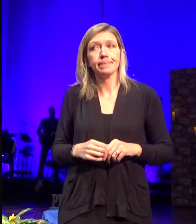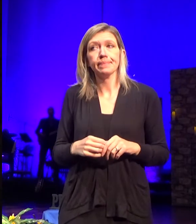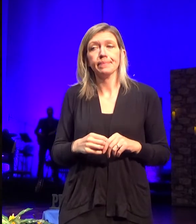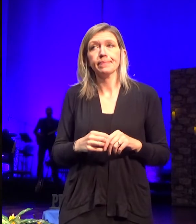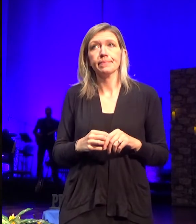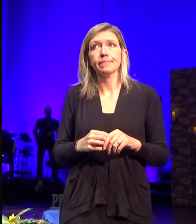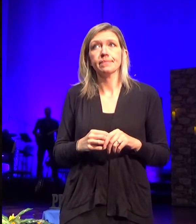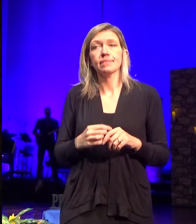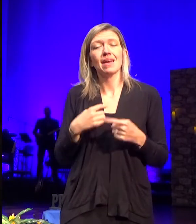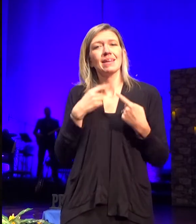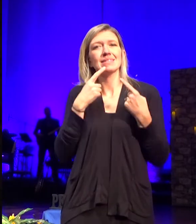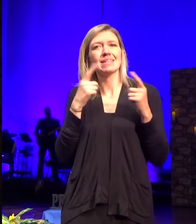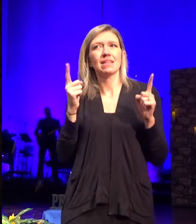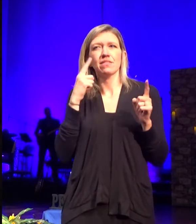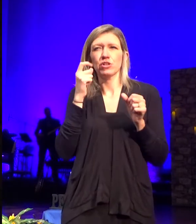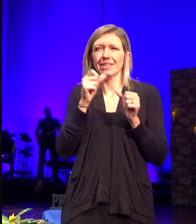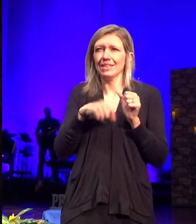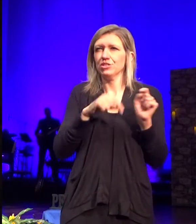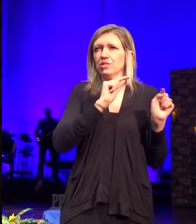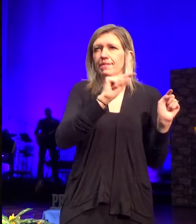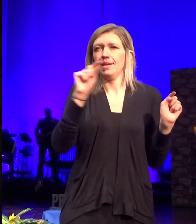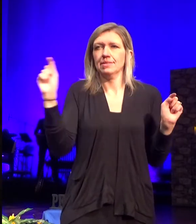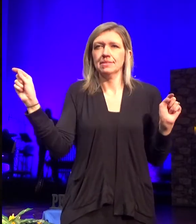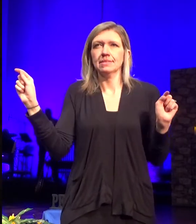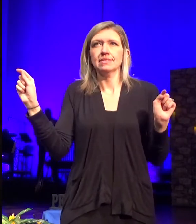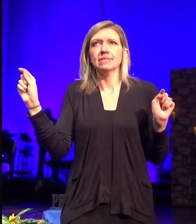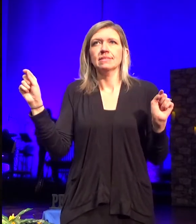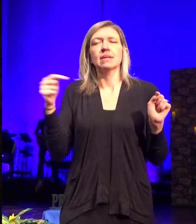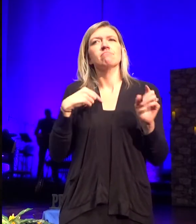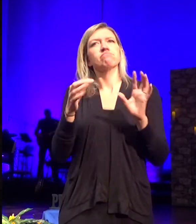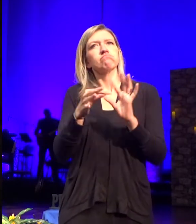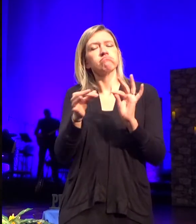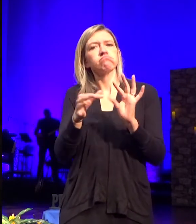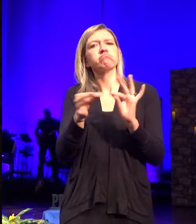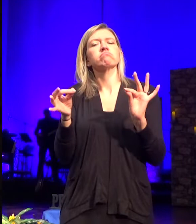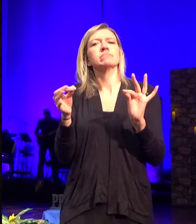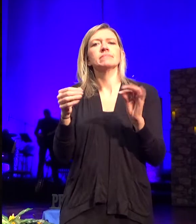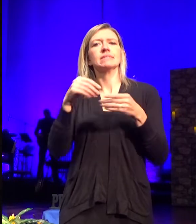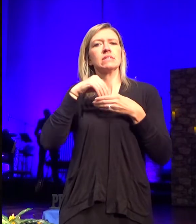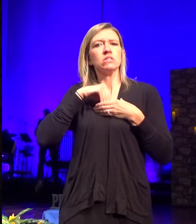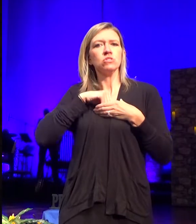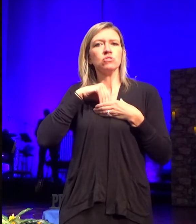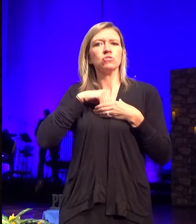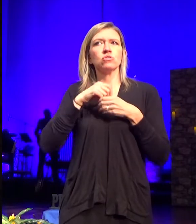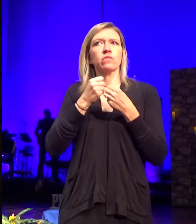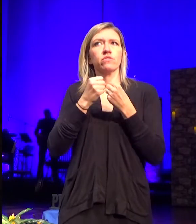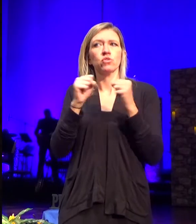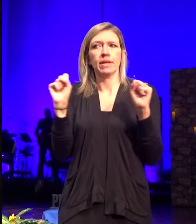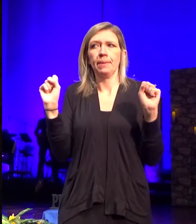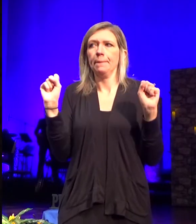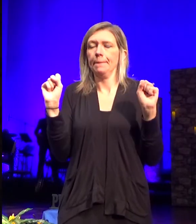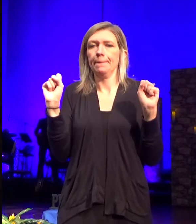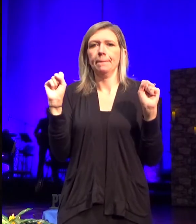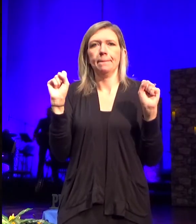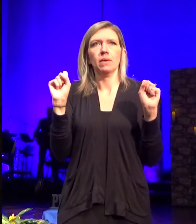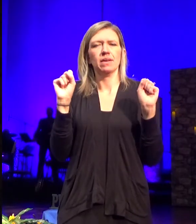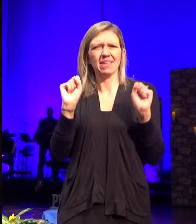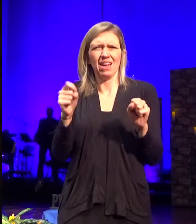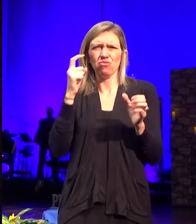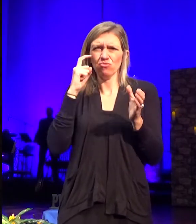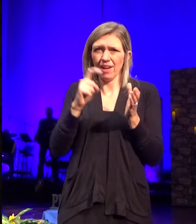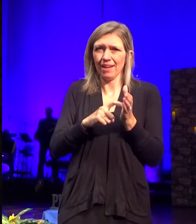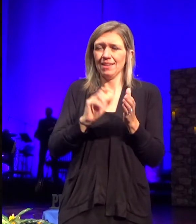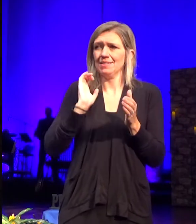And so I declare for each one of us that internal freedom to recognize our